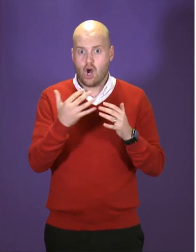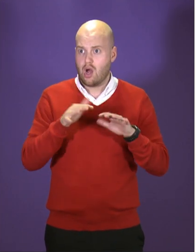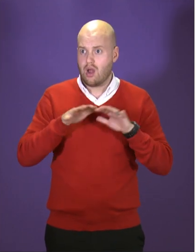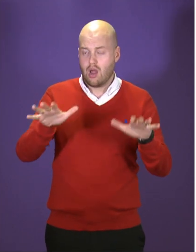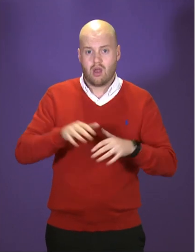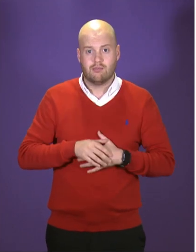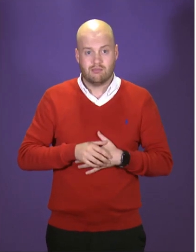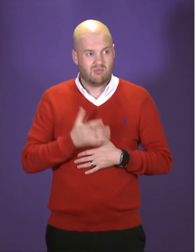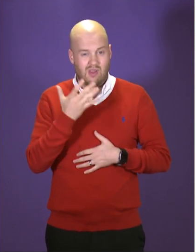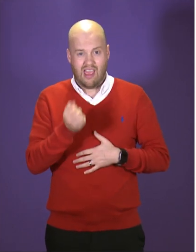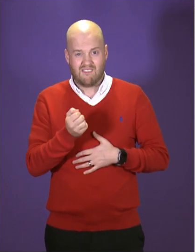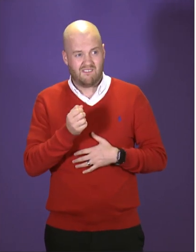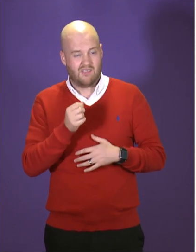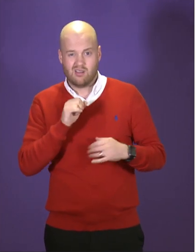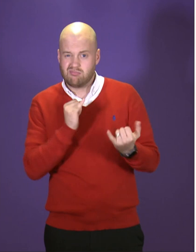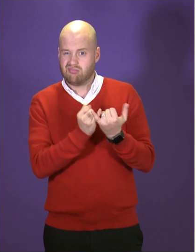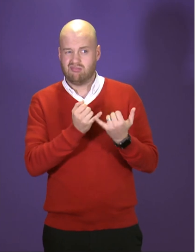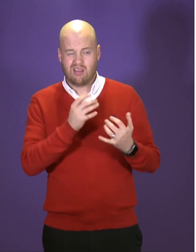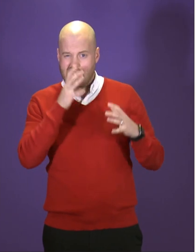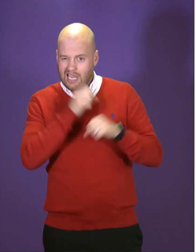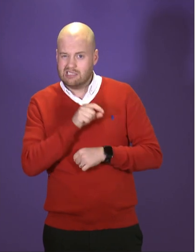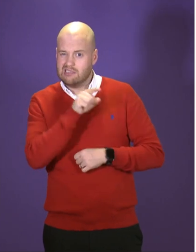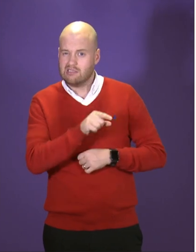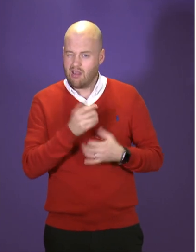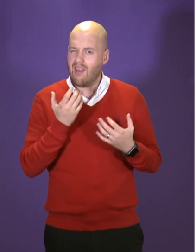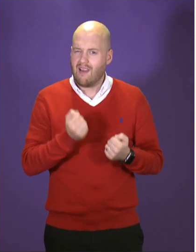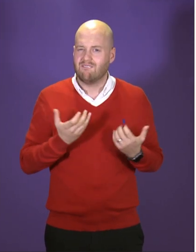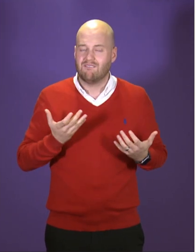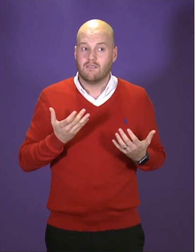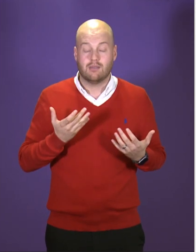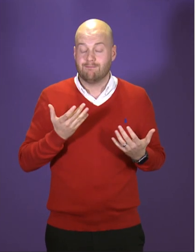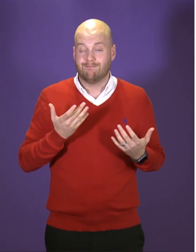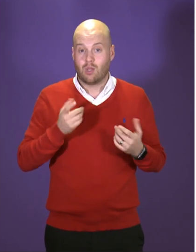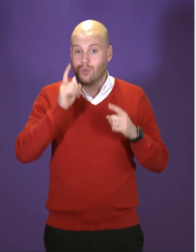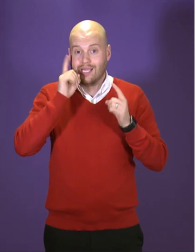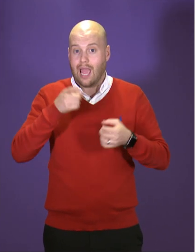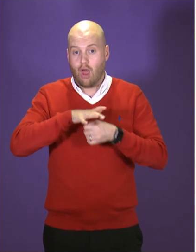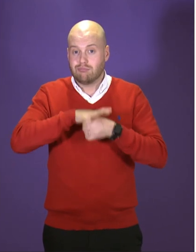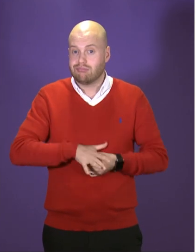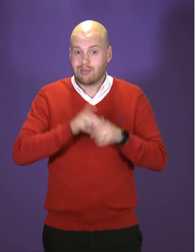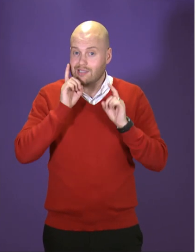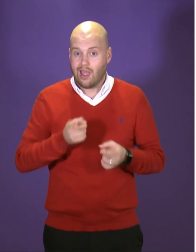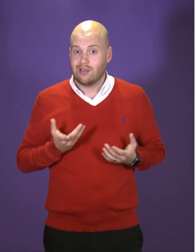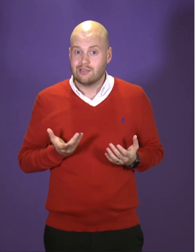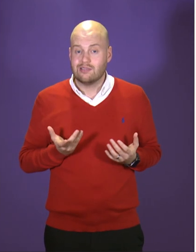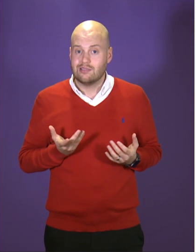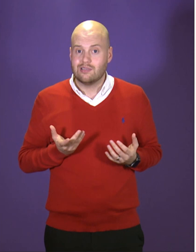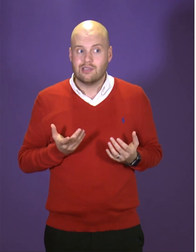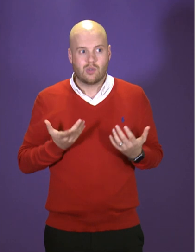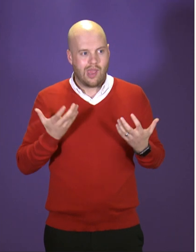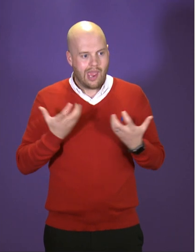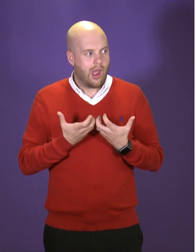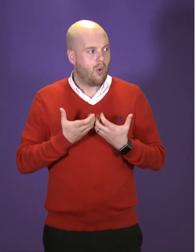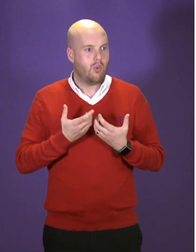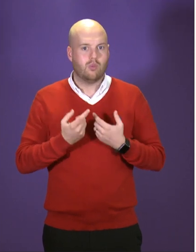of hatred, once released, you cannot put it back into the bottle. How can we bring about change?